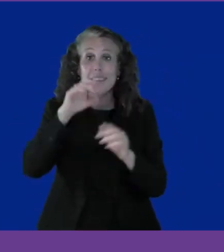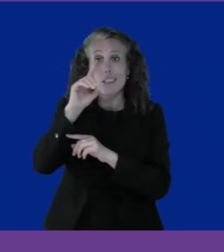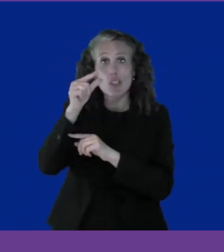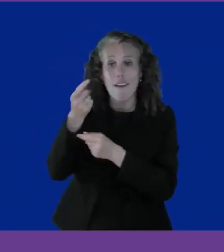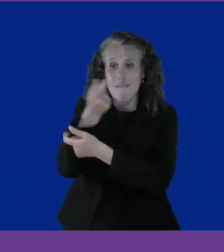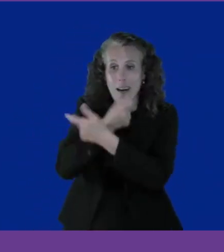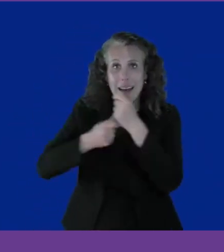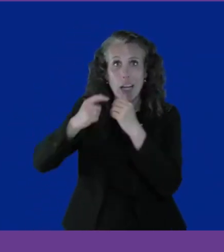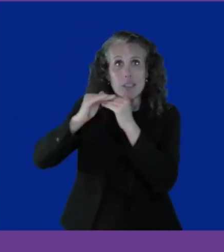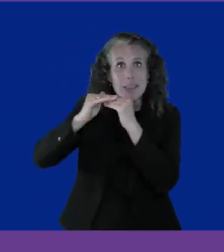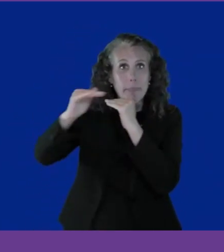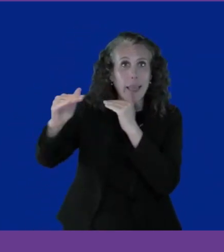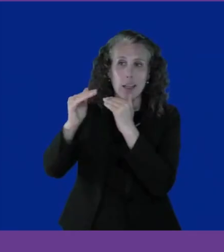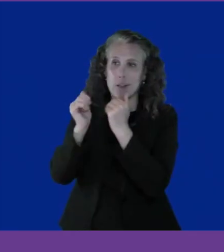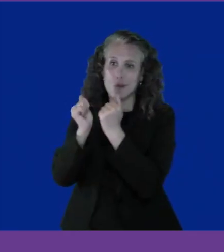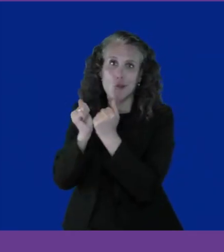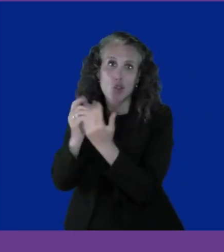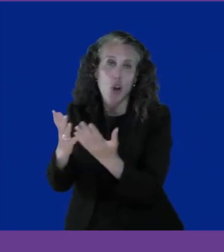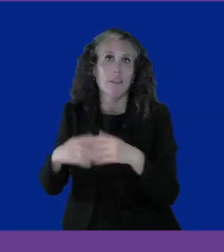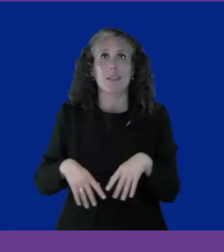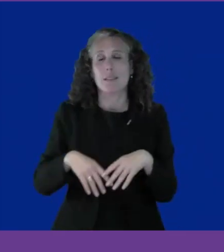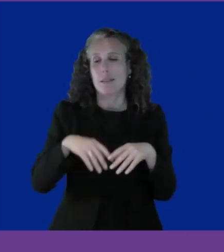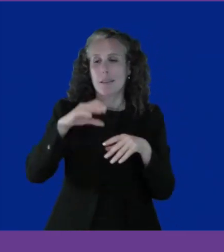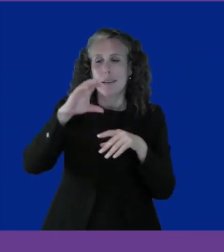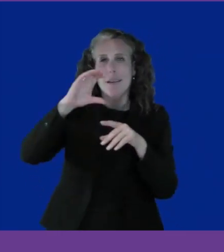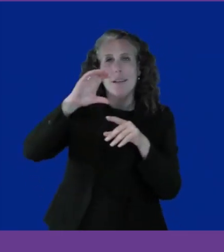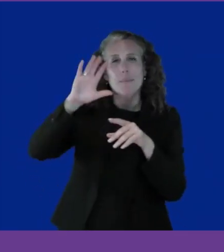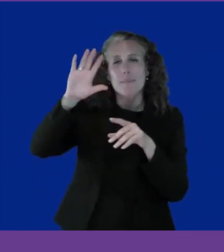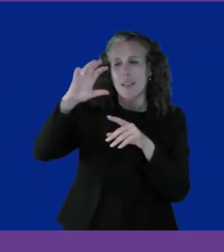Stability, Financial Services, Capital Markets Union.